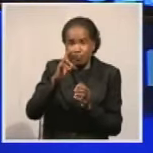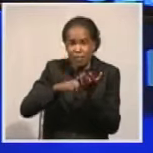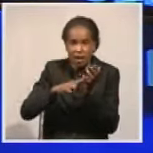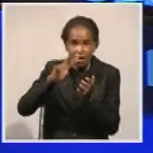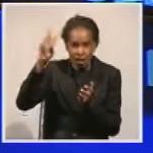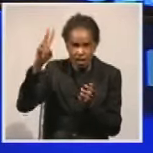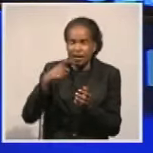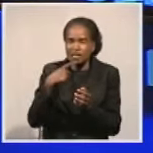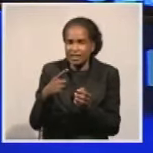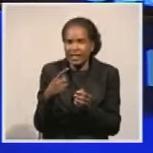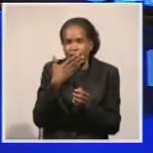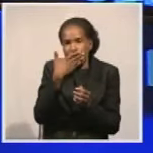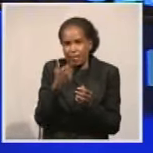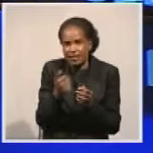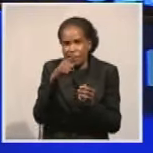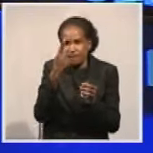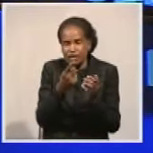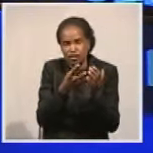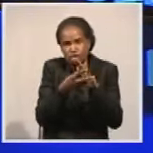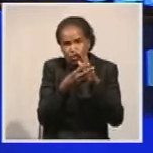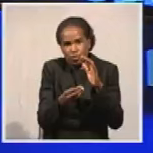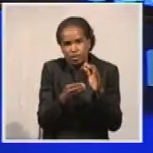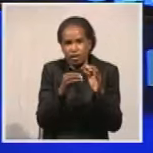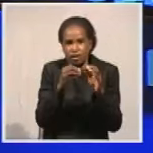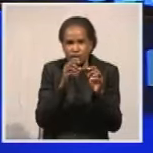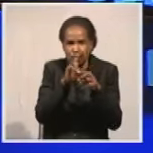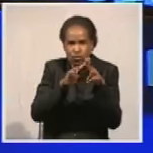That pronouncement took everybody by surprise.